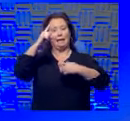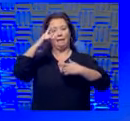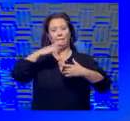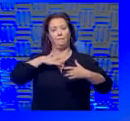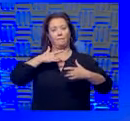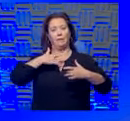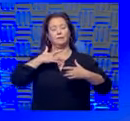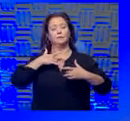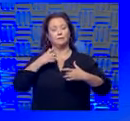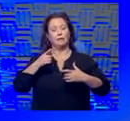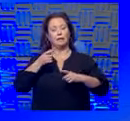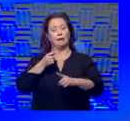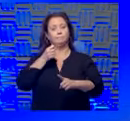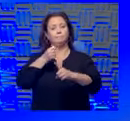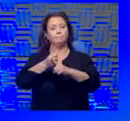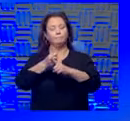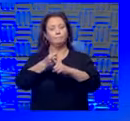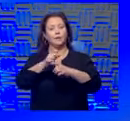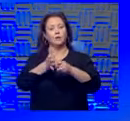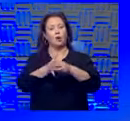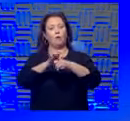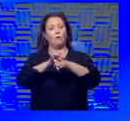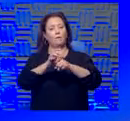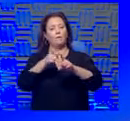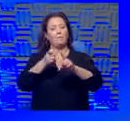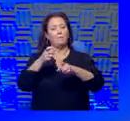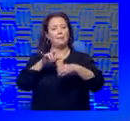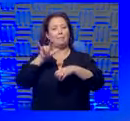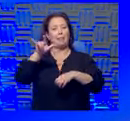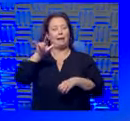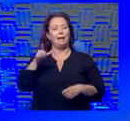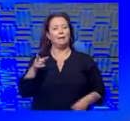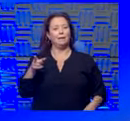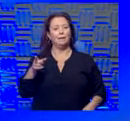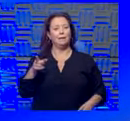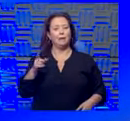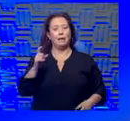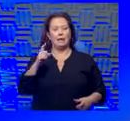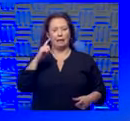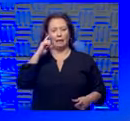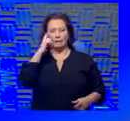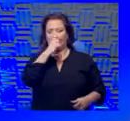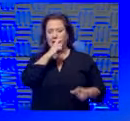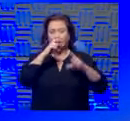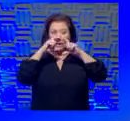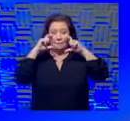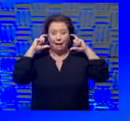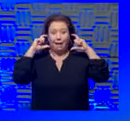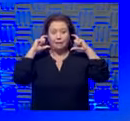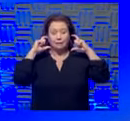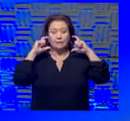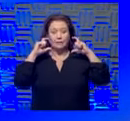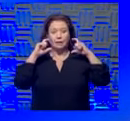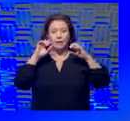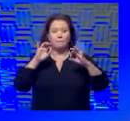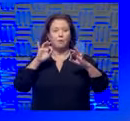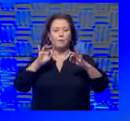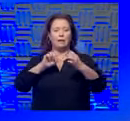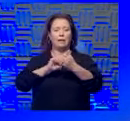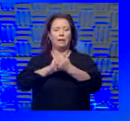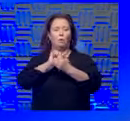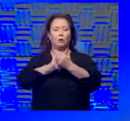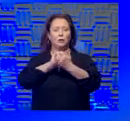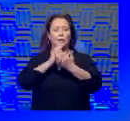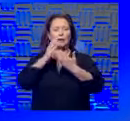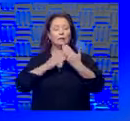it from plane flight. So his best guess was that maybe he got it through his eyes because he had a mask on. He was doing perfect hand hygiene.